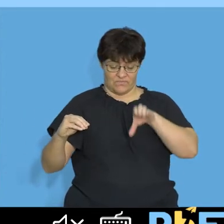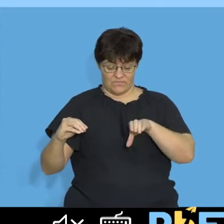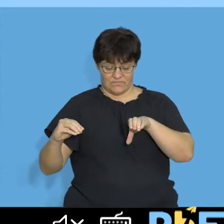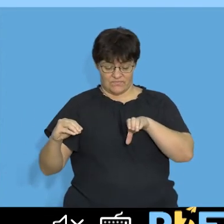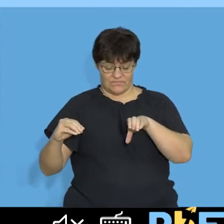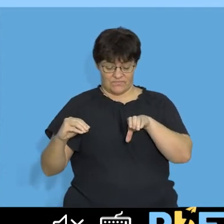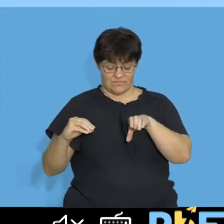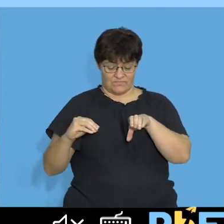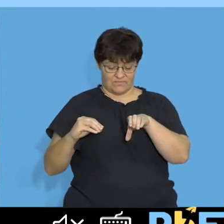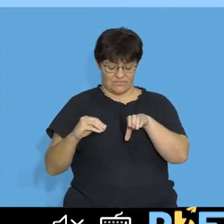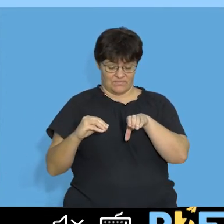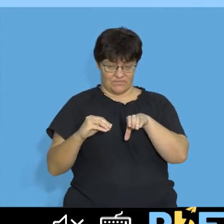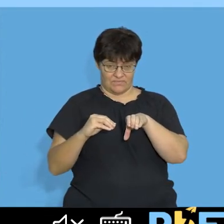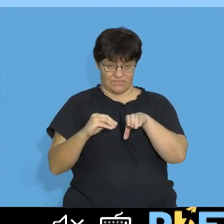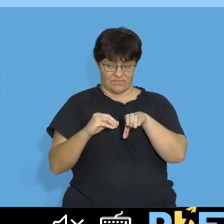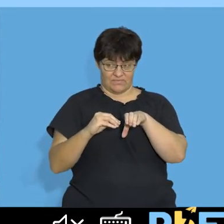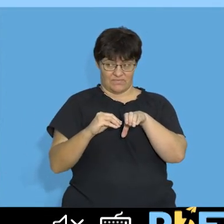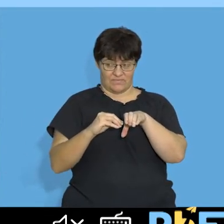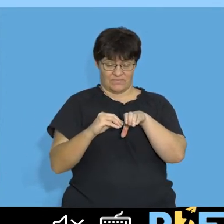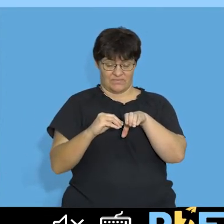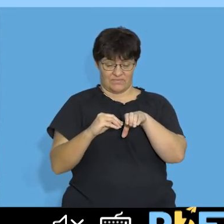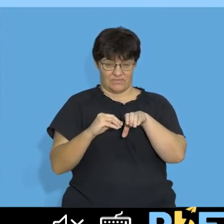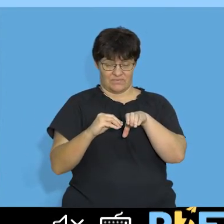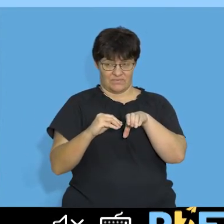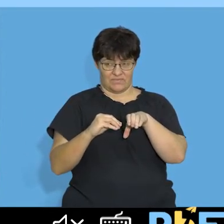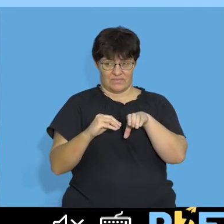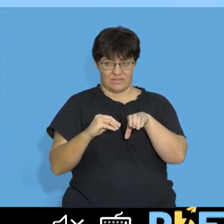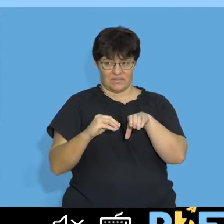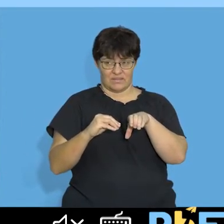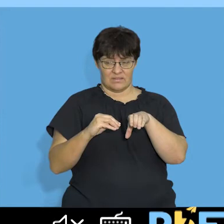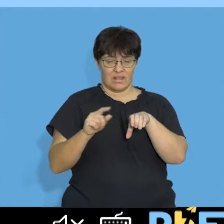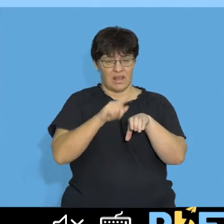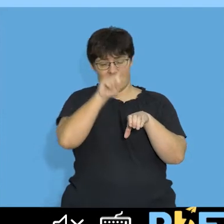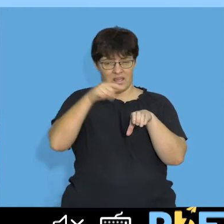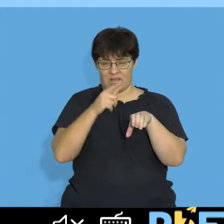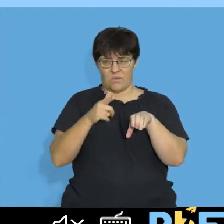Pole towards this coil. Now, I haven't put the field lines on because